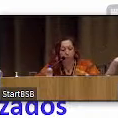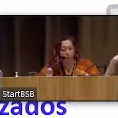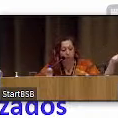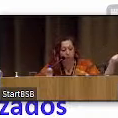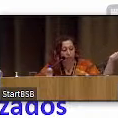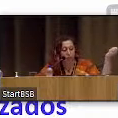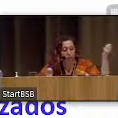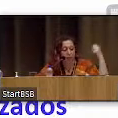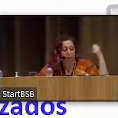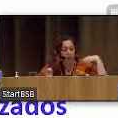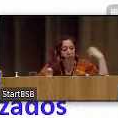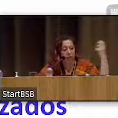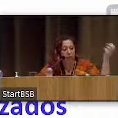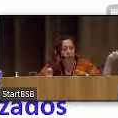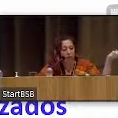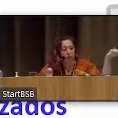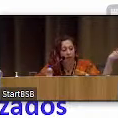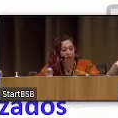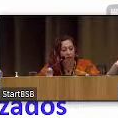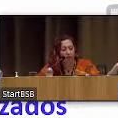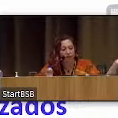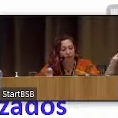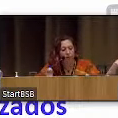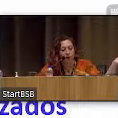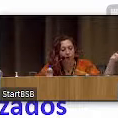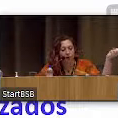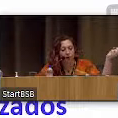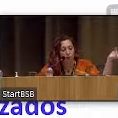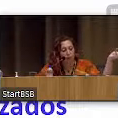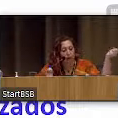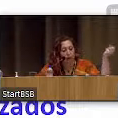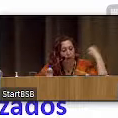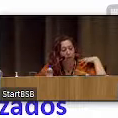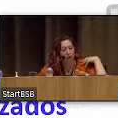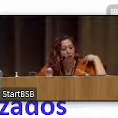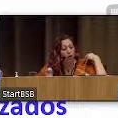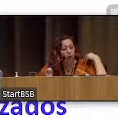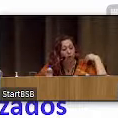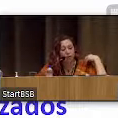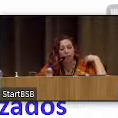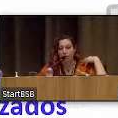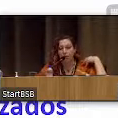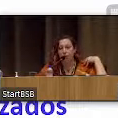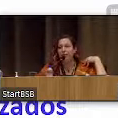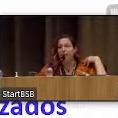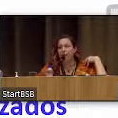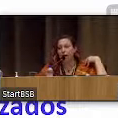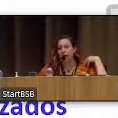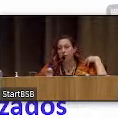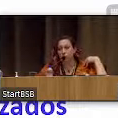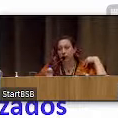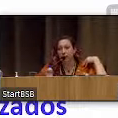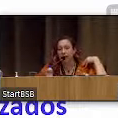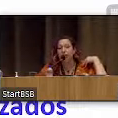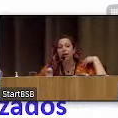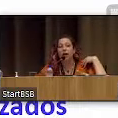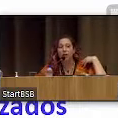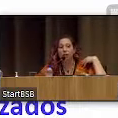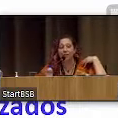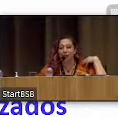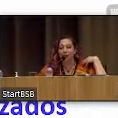44% of comorbidities. So we had 6 hypertensives, 1 cardiopathic, and 1